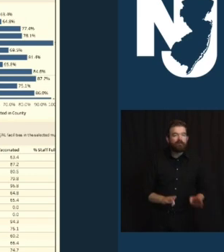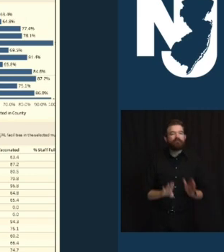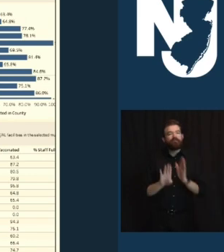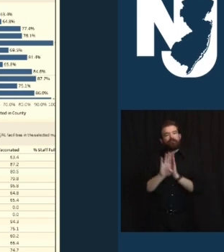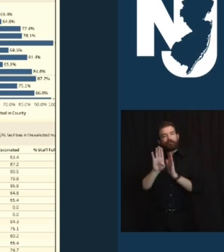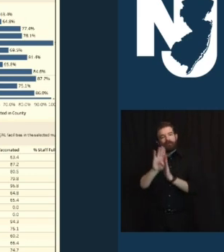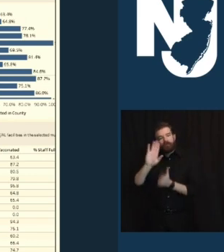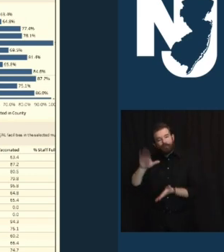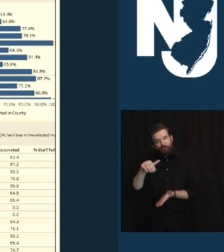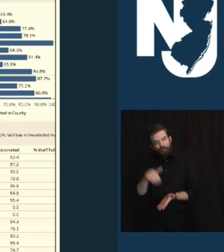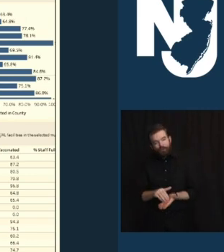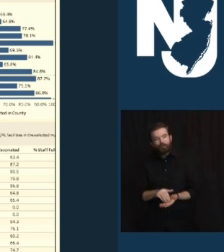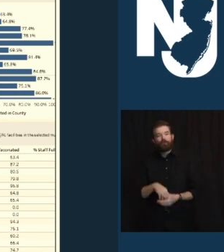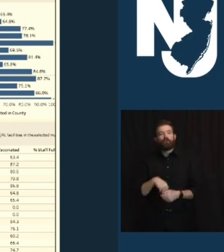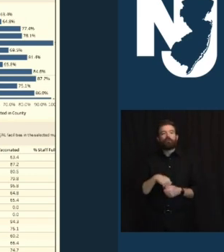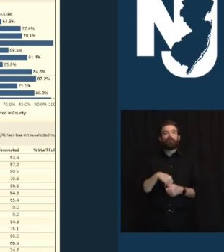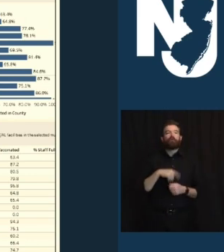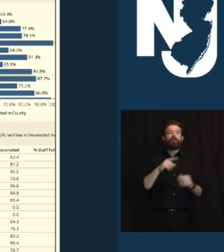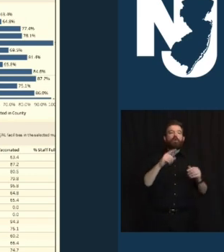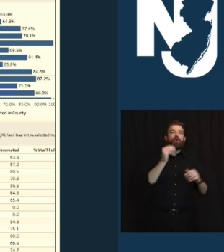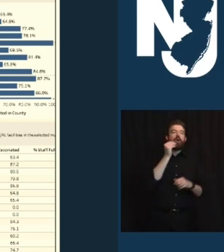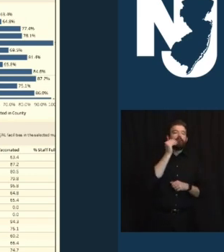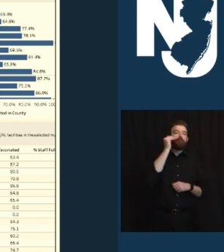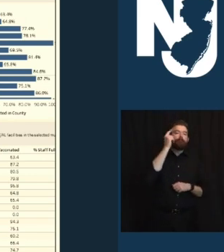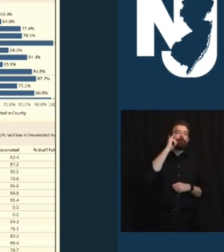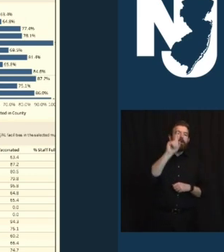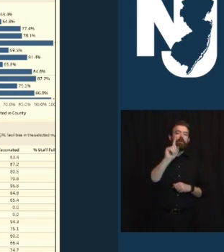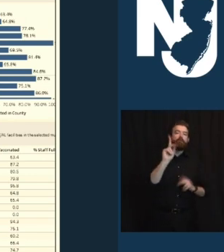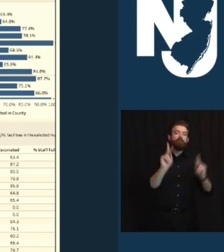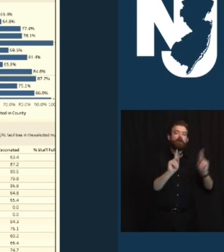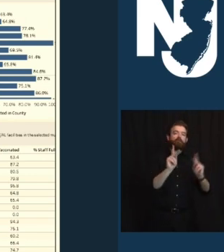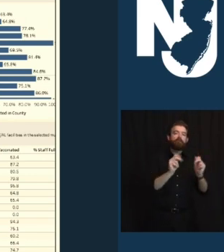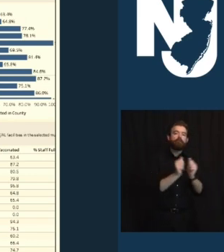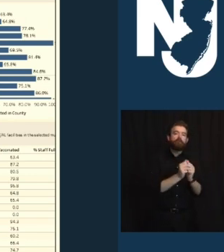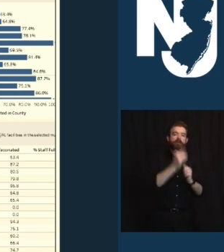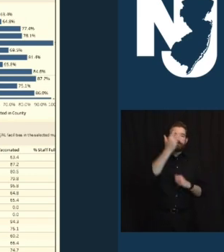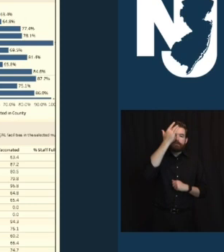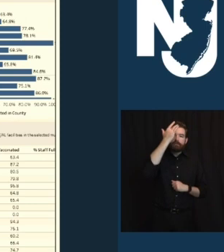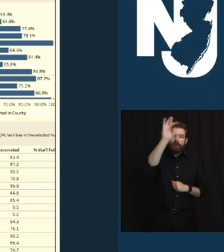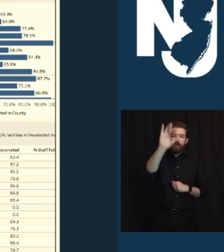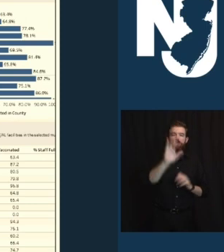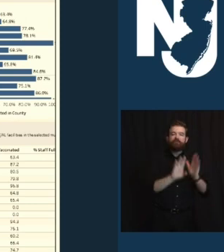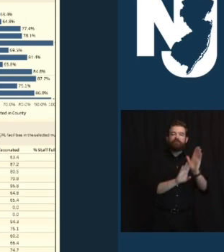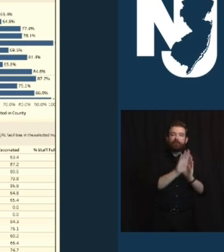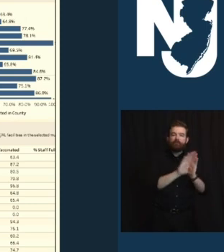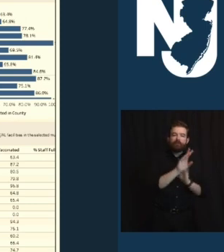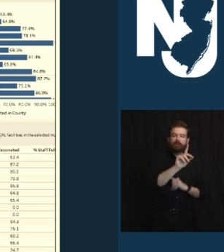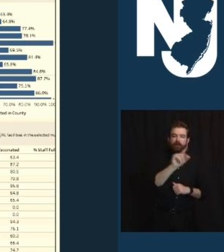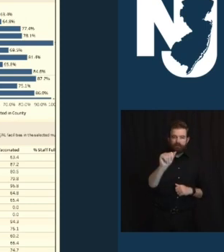with intellectual and developmental disabilities. All totaled,